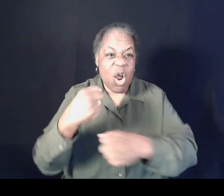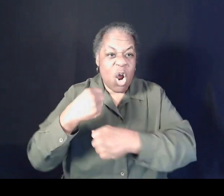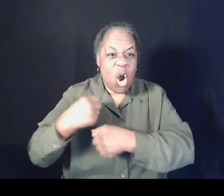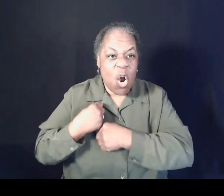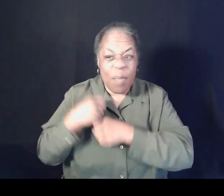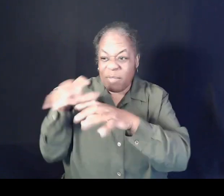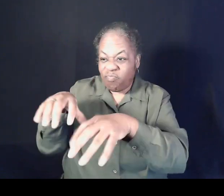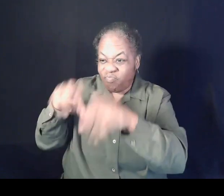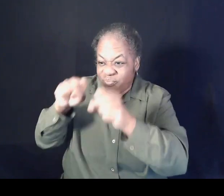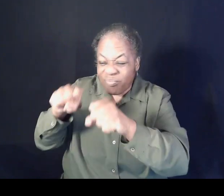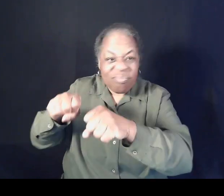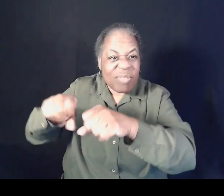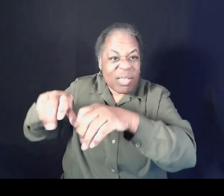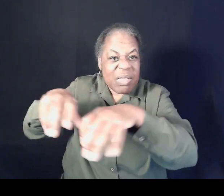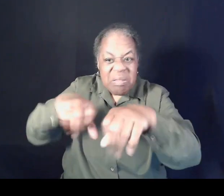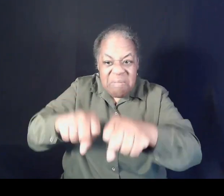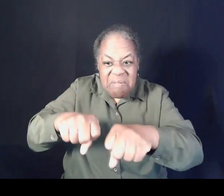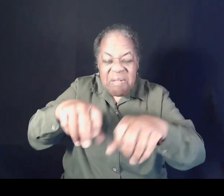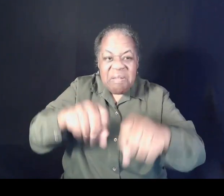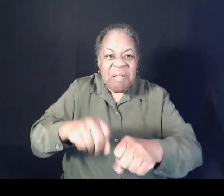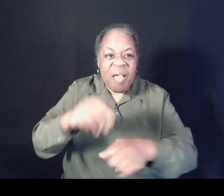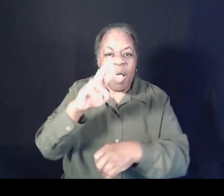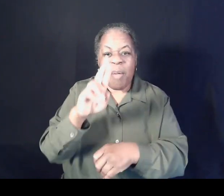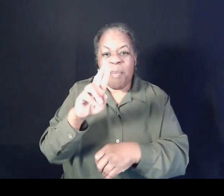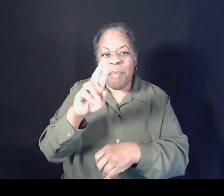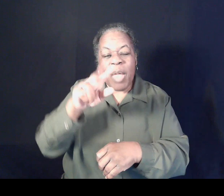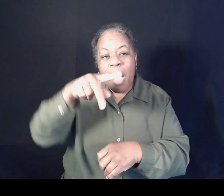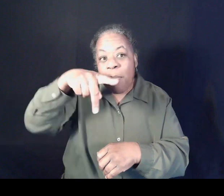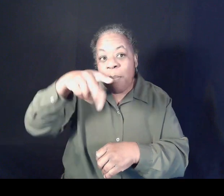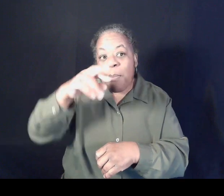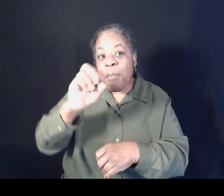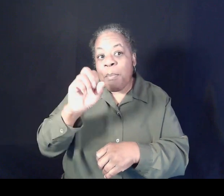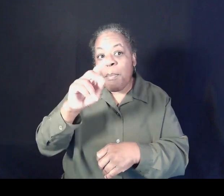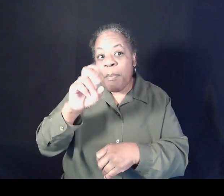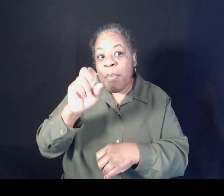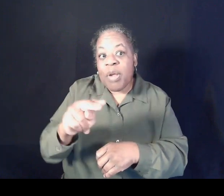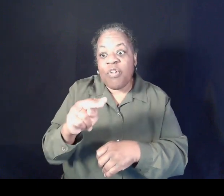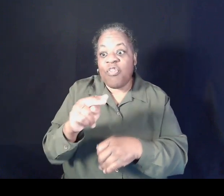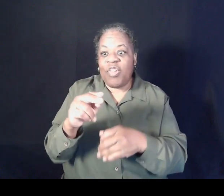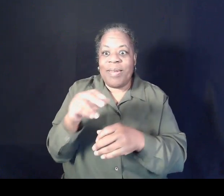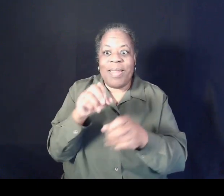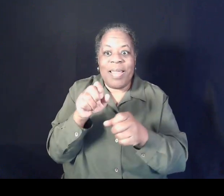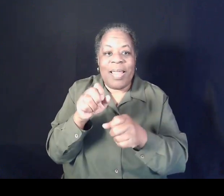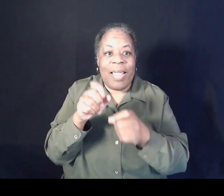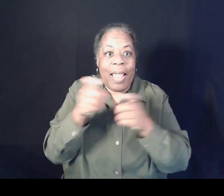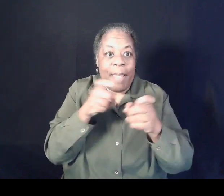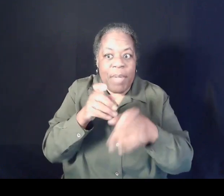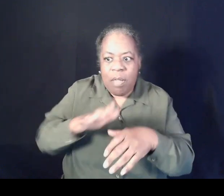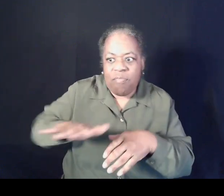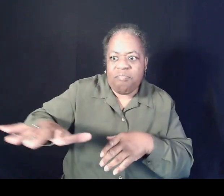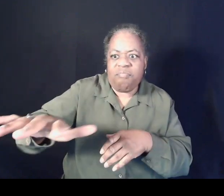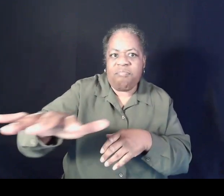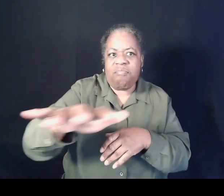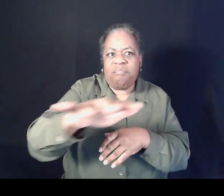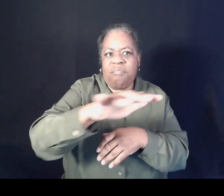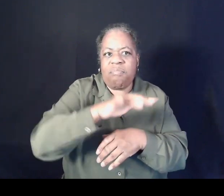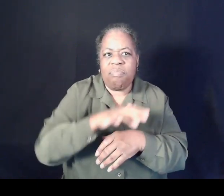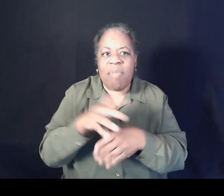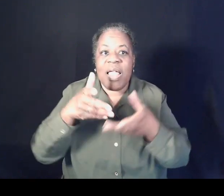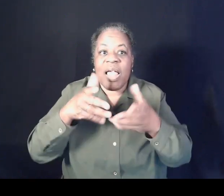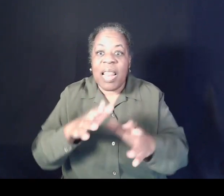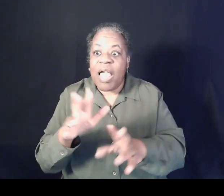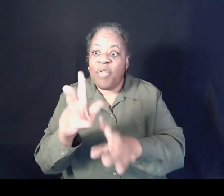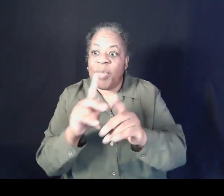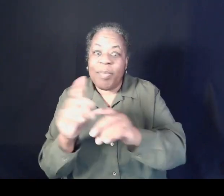world. And so the Persian Empire becomes the world power. King Cyrus allows the Israelites to return to their home in Israel,